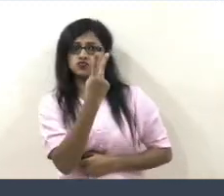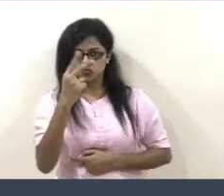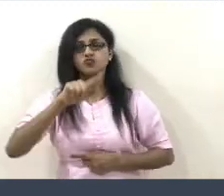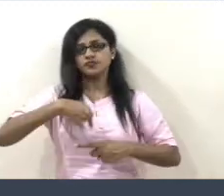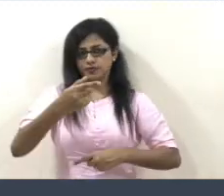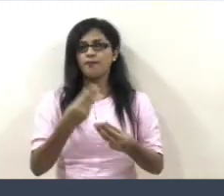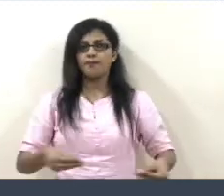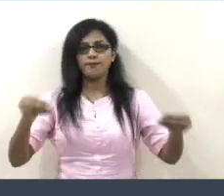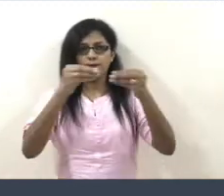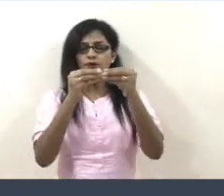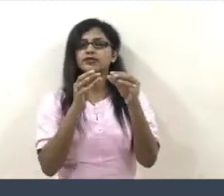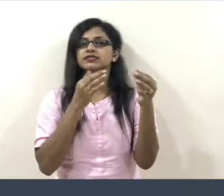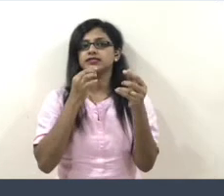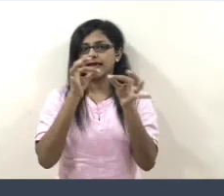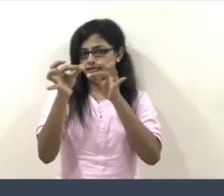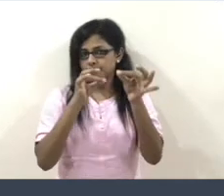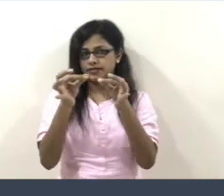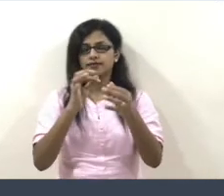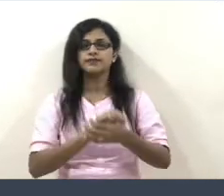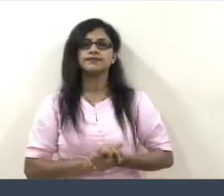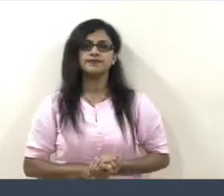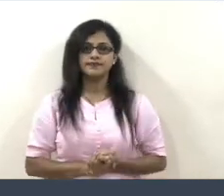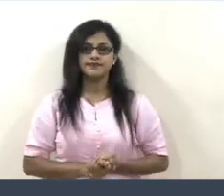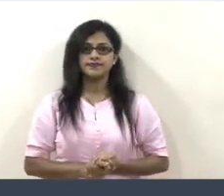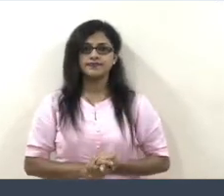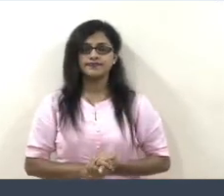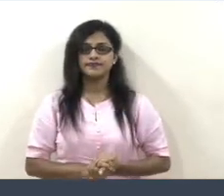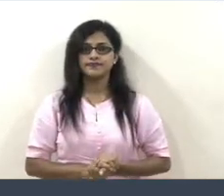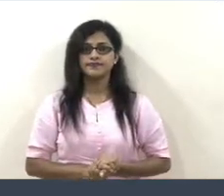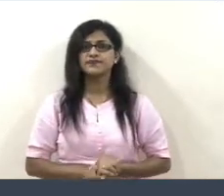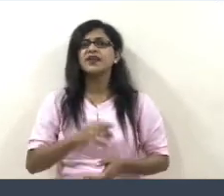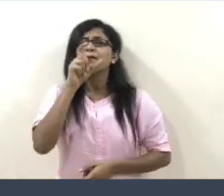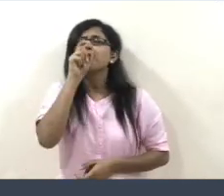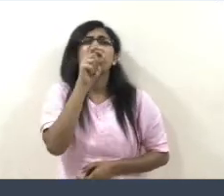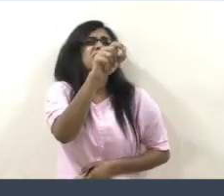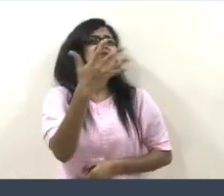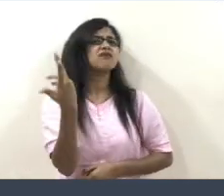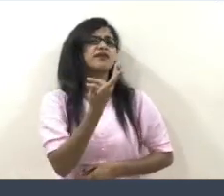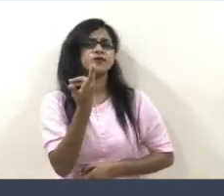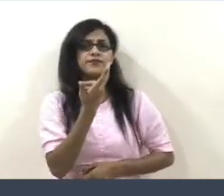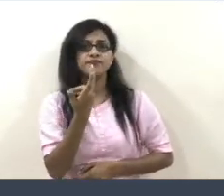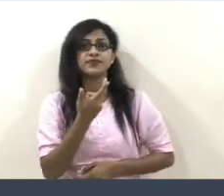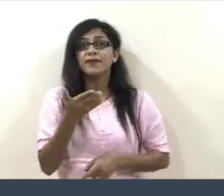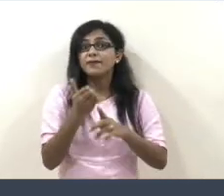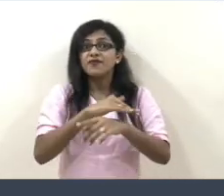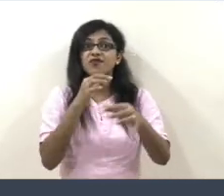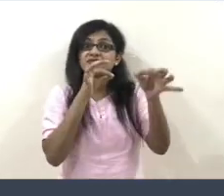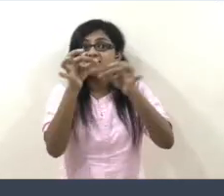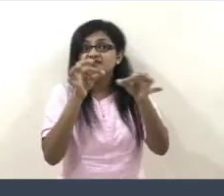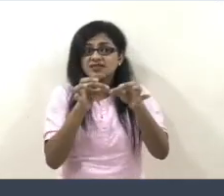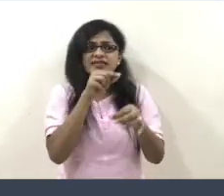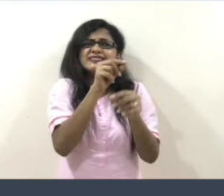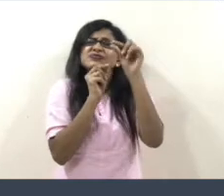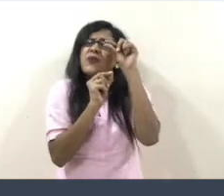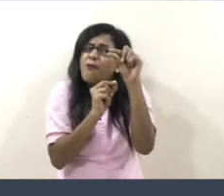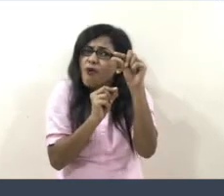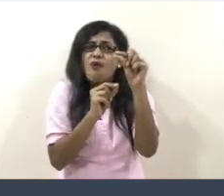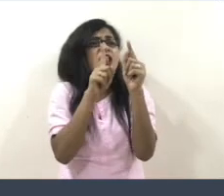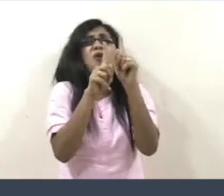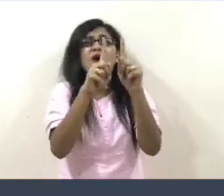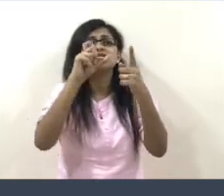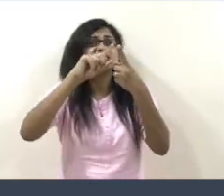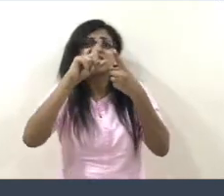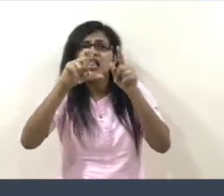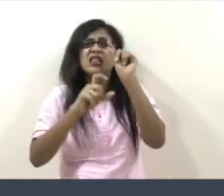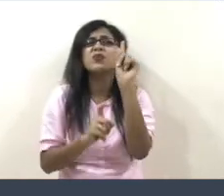So, what are bacteria? As I said before, they are microscopic, they are single celled, and they thrive in almost any kind of environment.